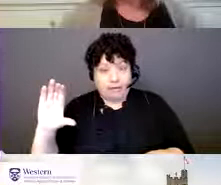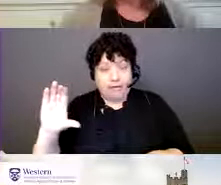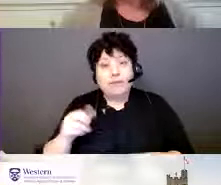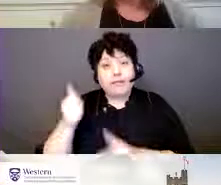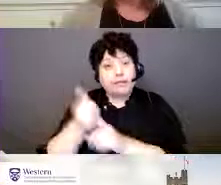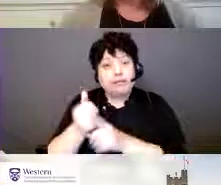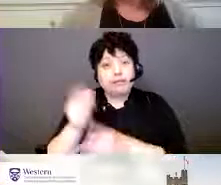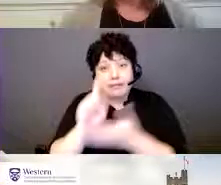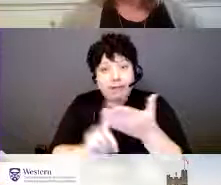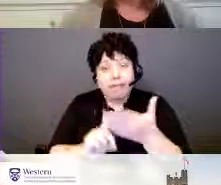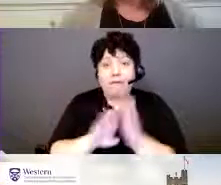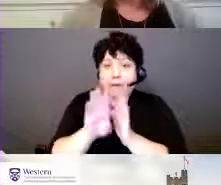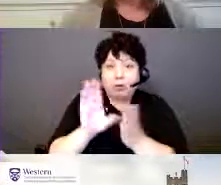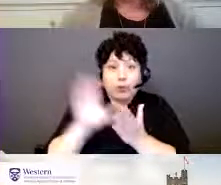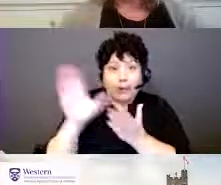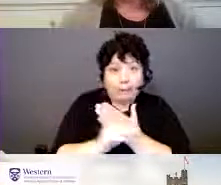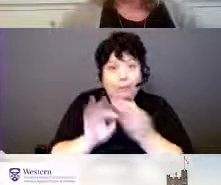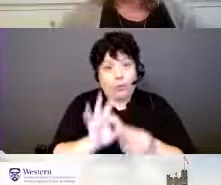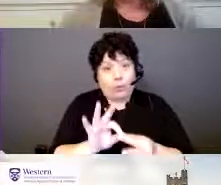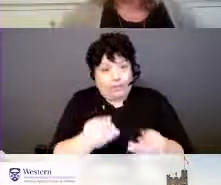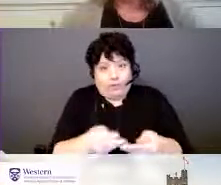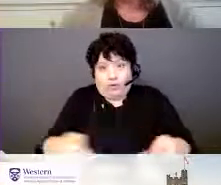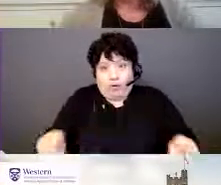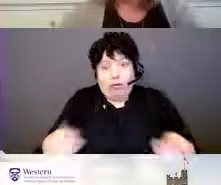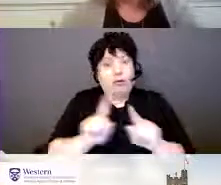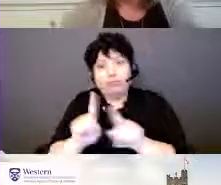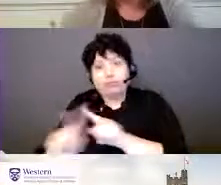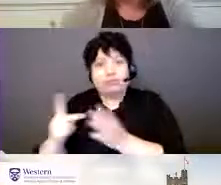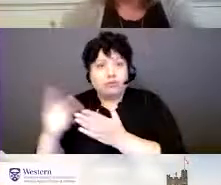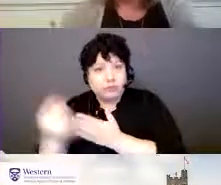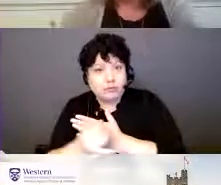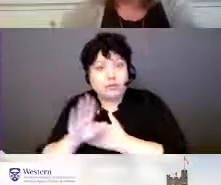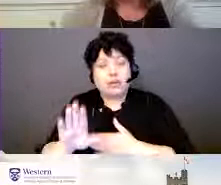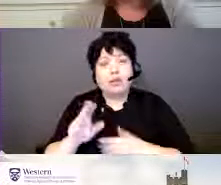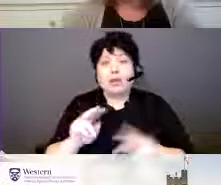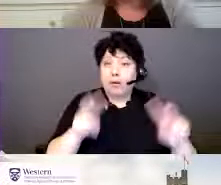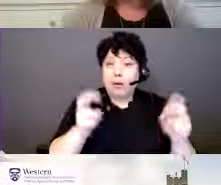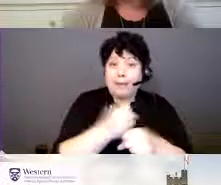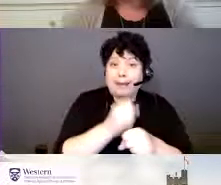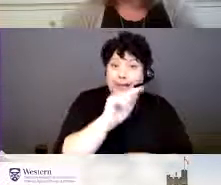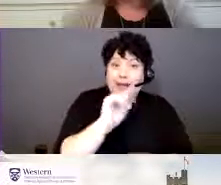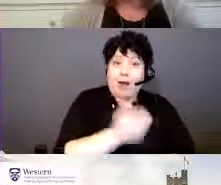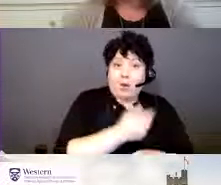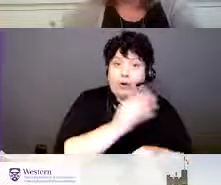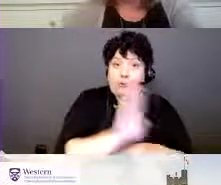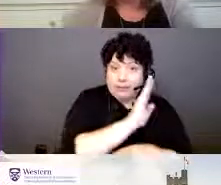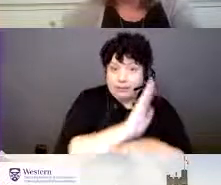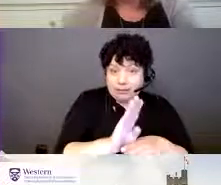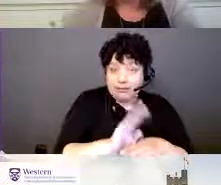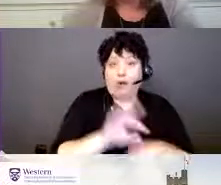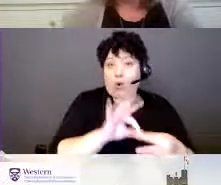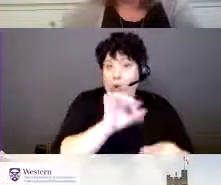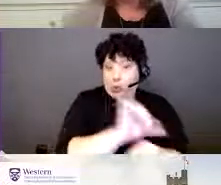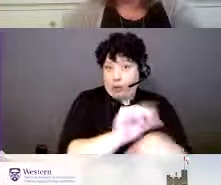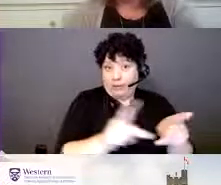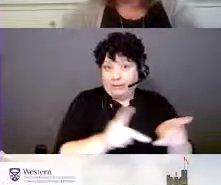designs and develops curriculum related to materials on a number of initiatives, including Make It Our Business, Workplace Domestic Violence, and